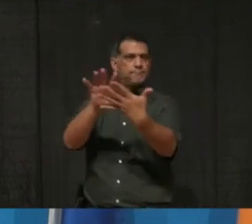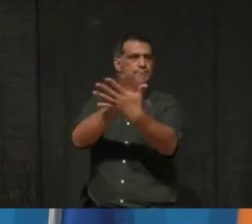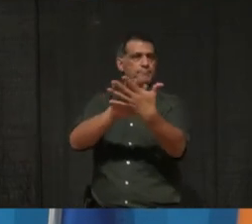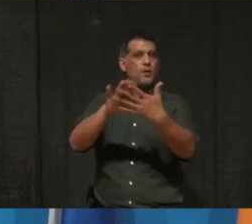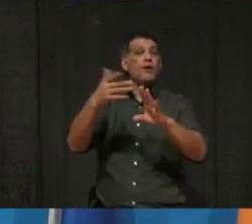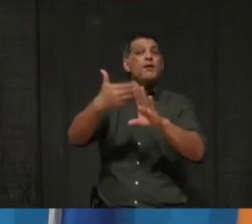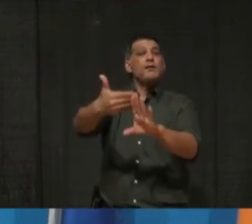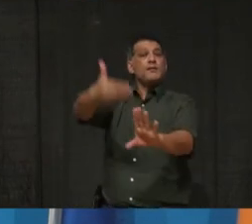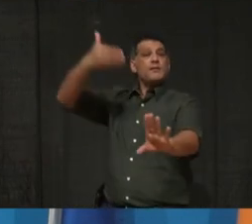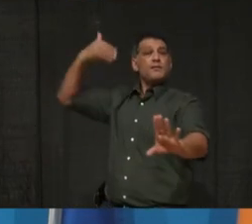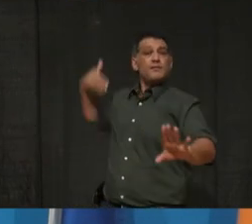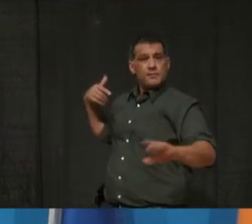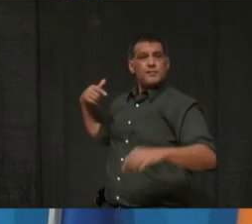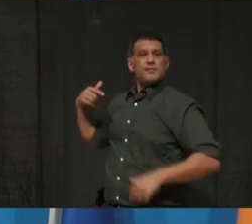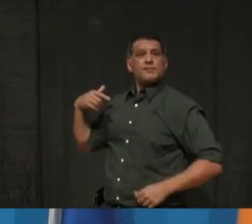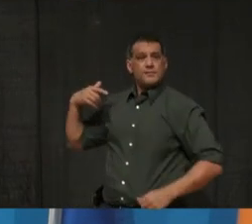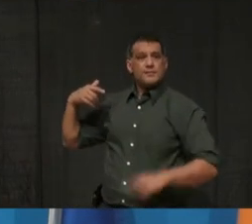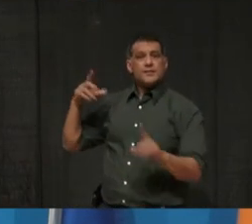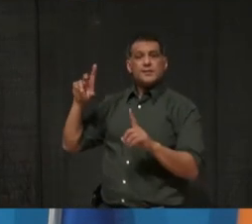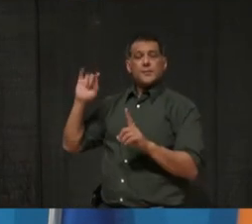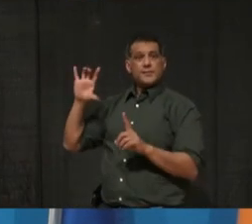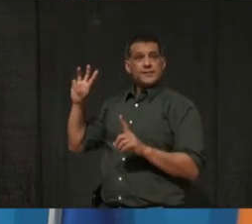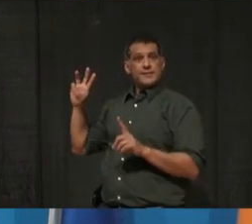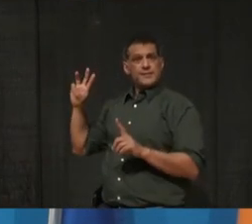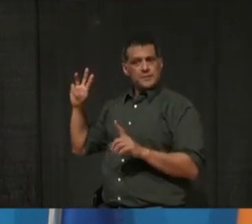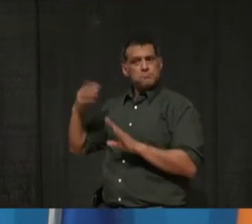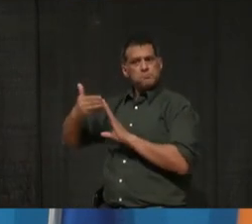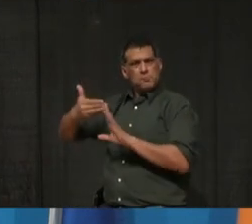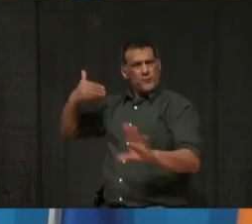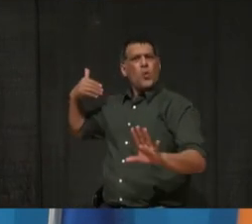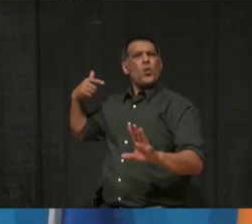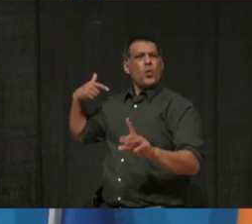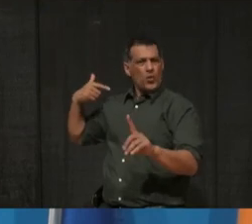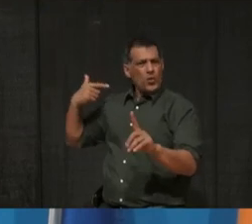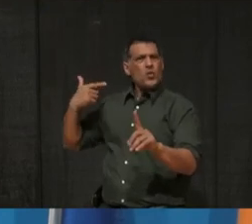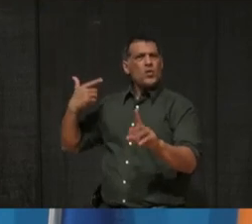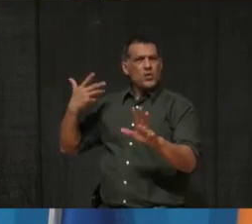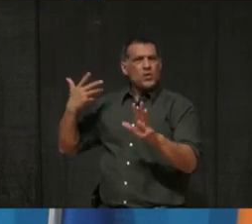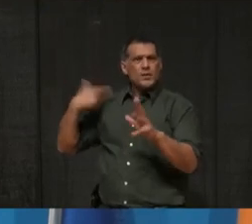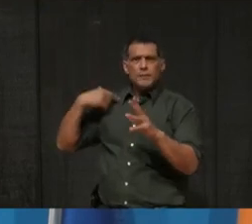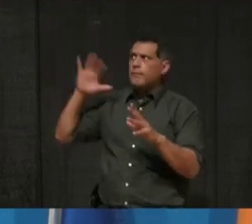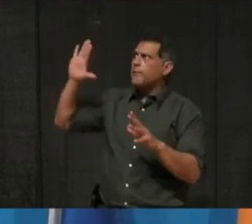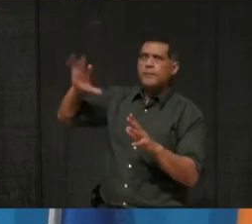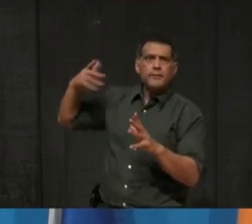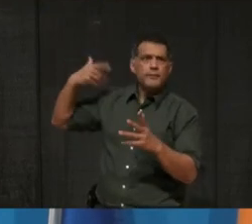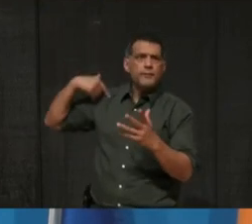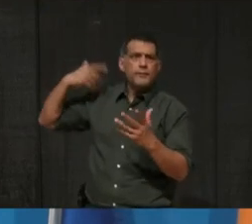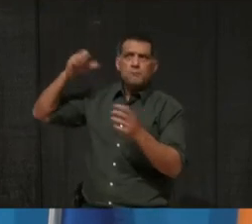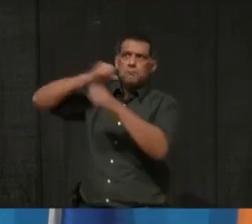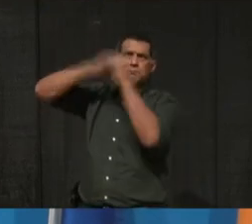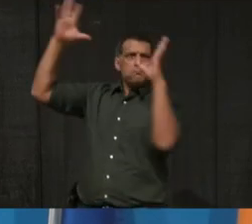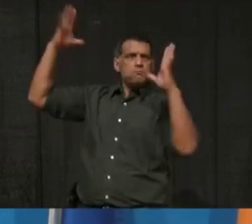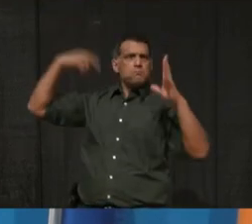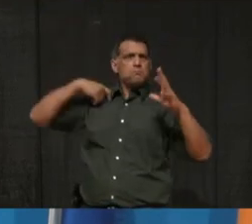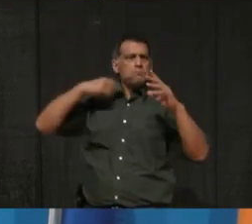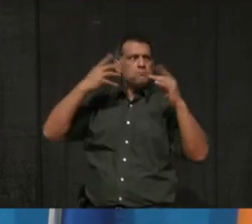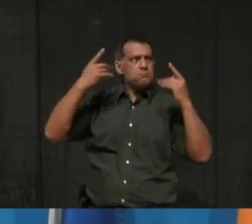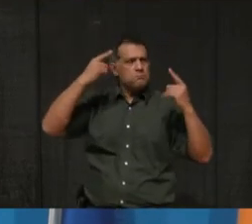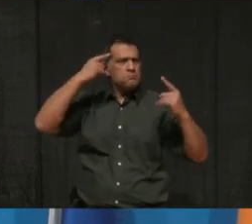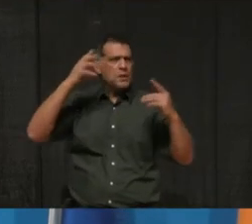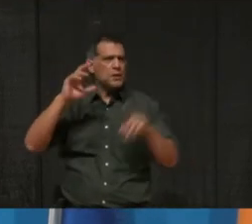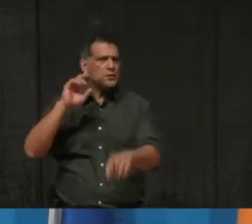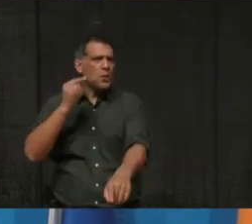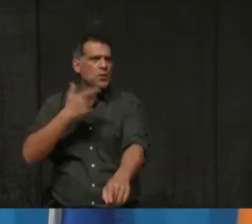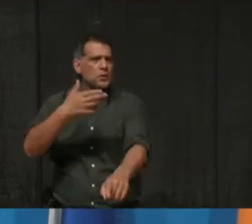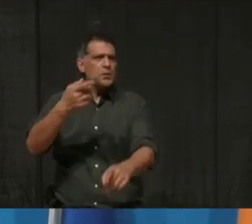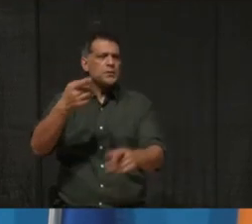into effect in December 26th, and we've taken all of that into context and consideration prior to making the